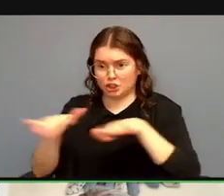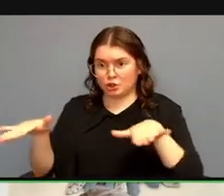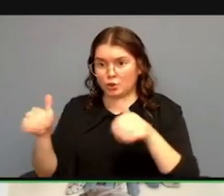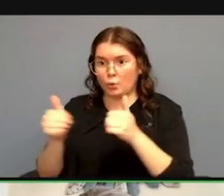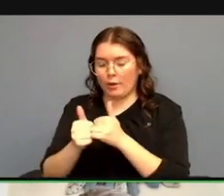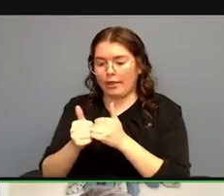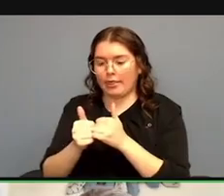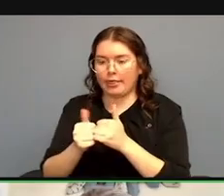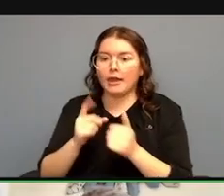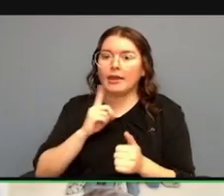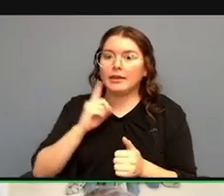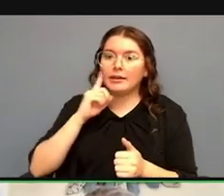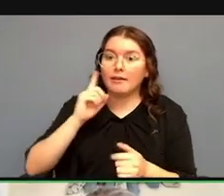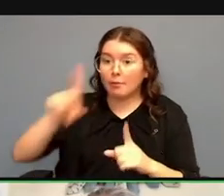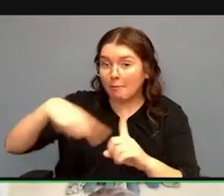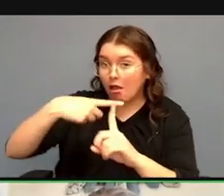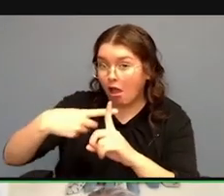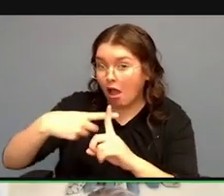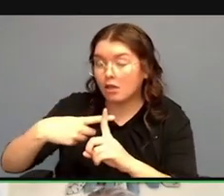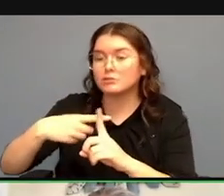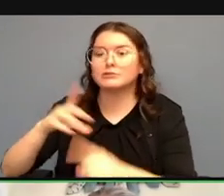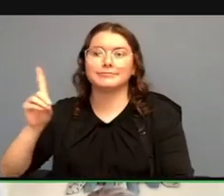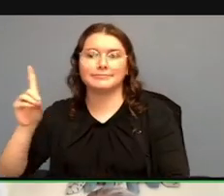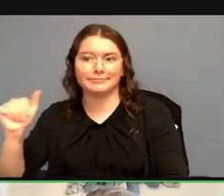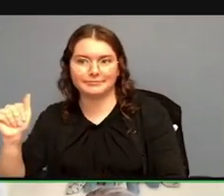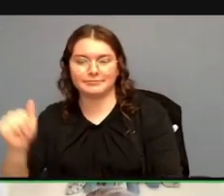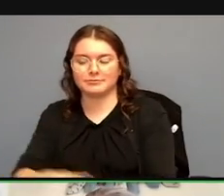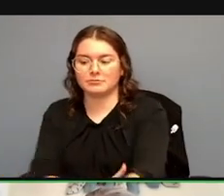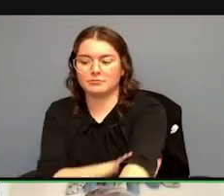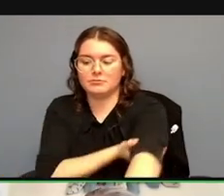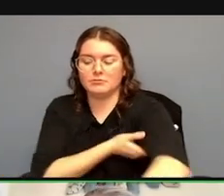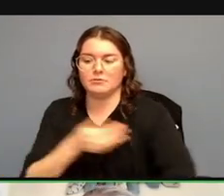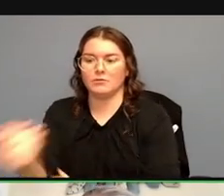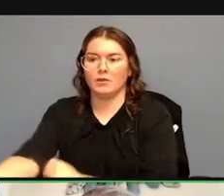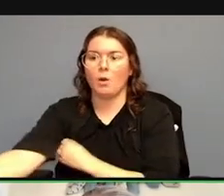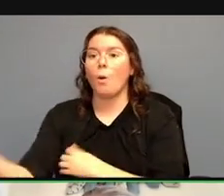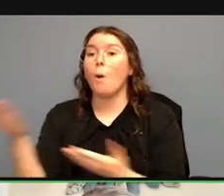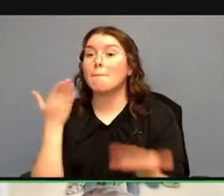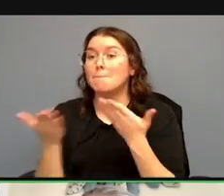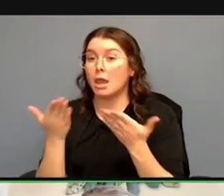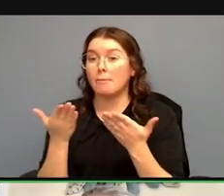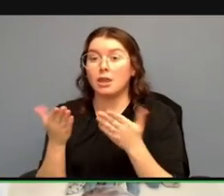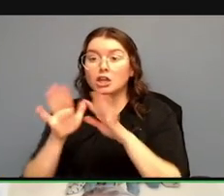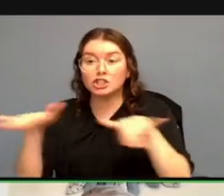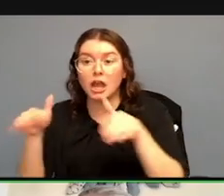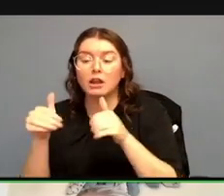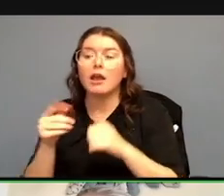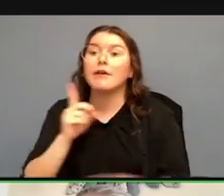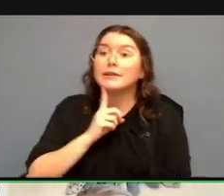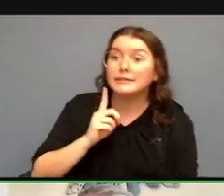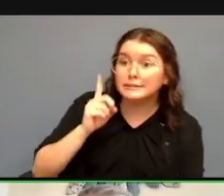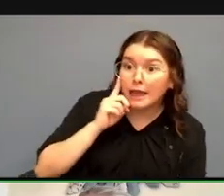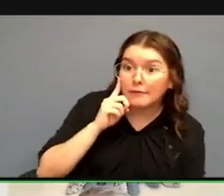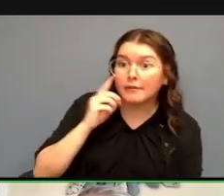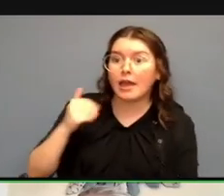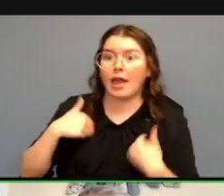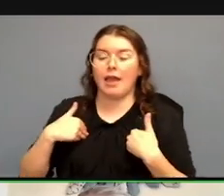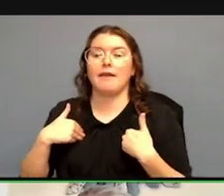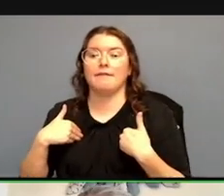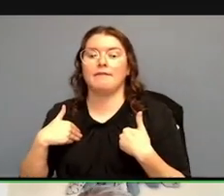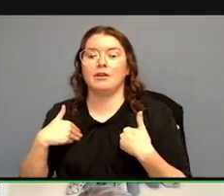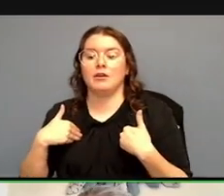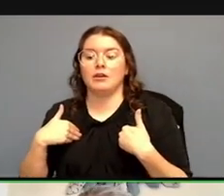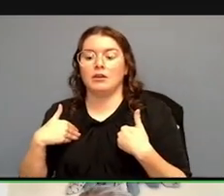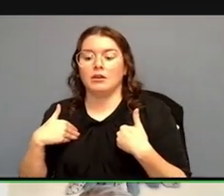additional disabilities. For example, a child who's deaf who has cerebral palsy might